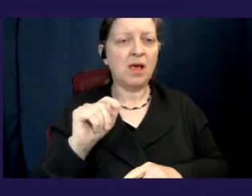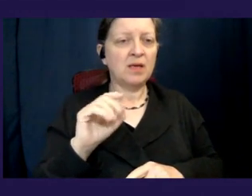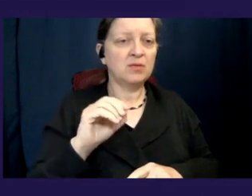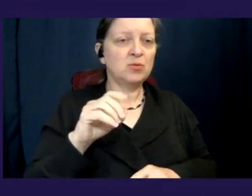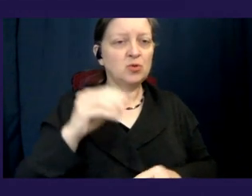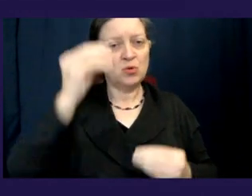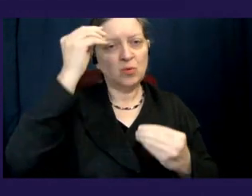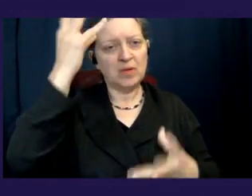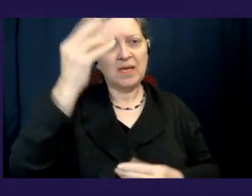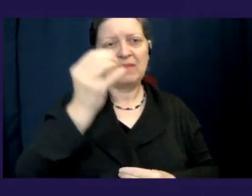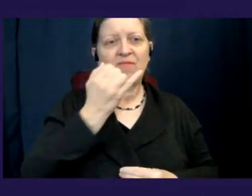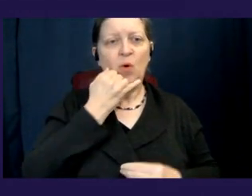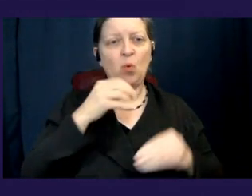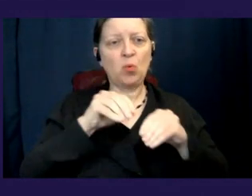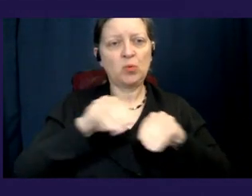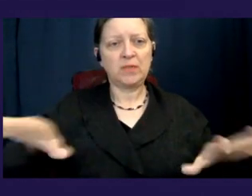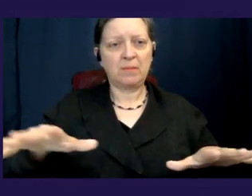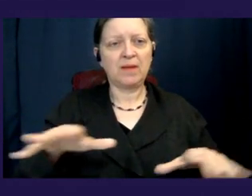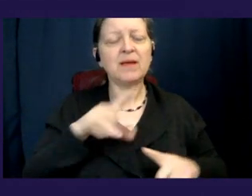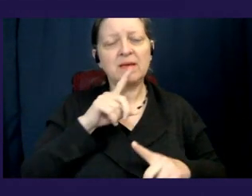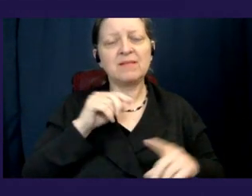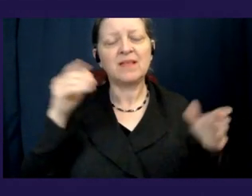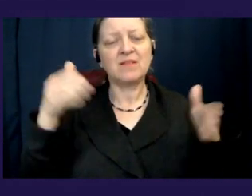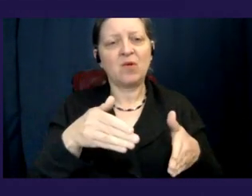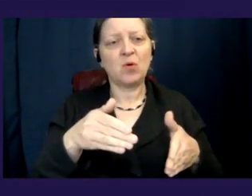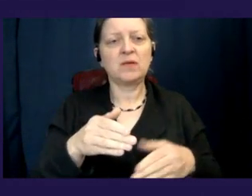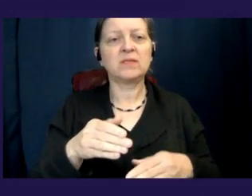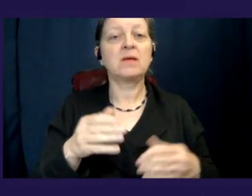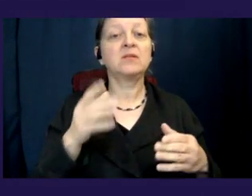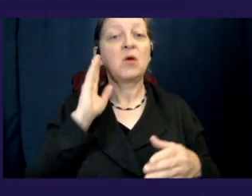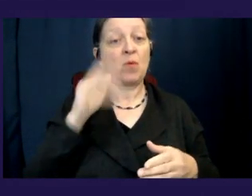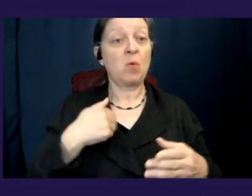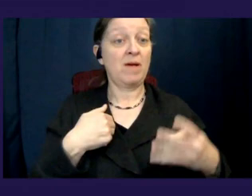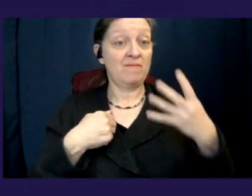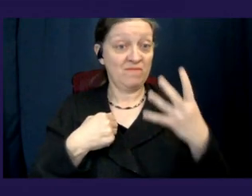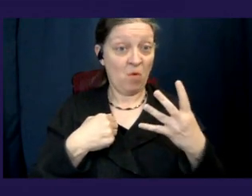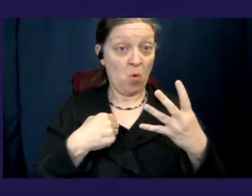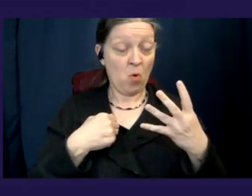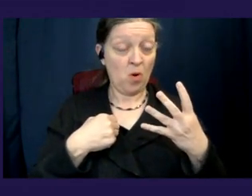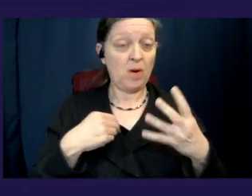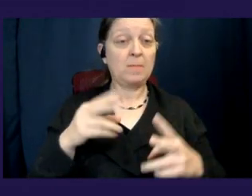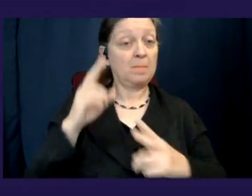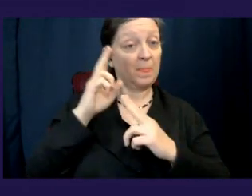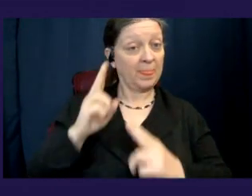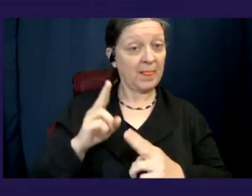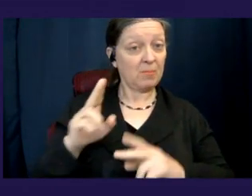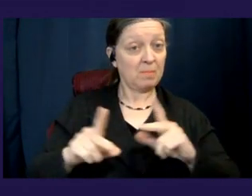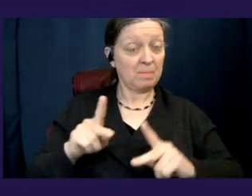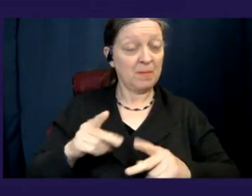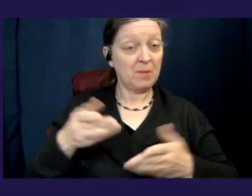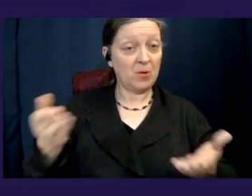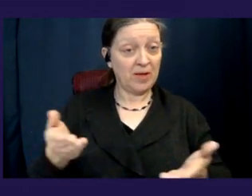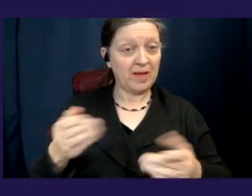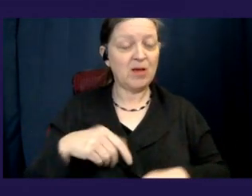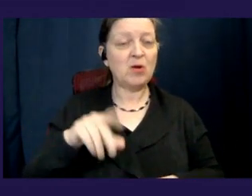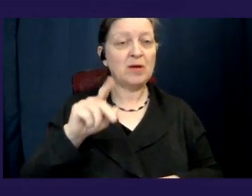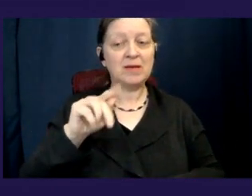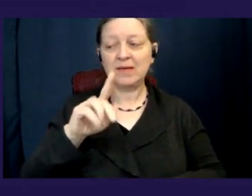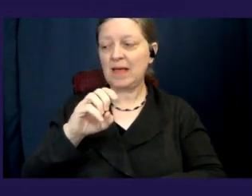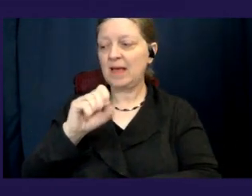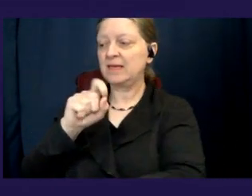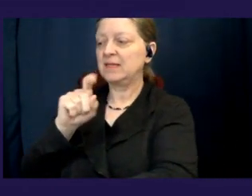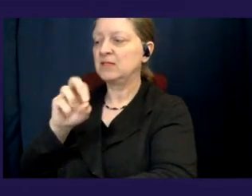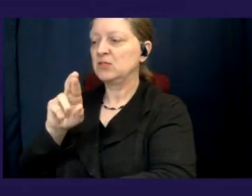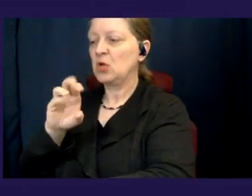an infodemic is the focus. So as you can see, we will have four really distinguished folks on. Kate Starbird, representing the academic